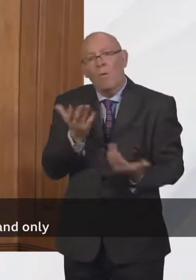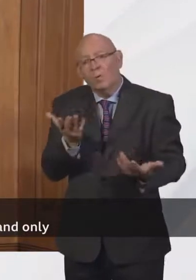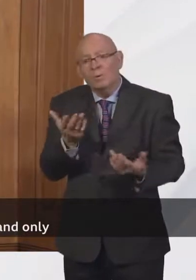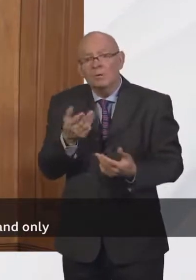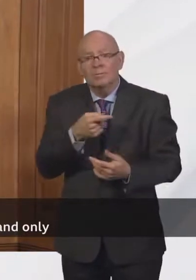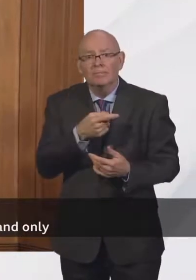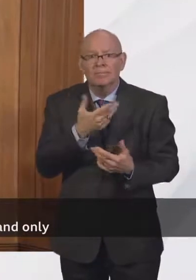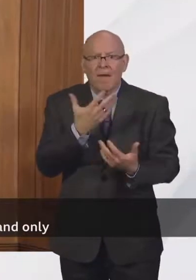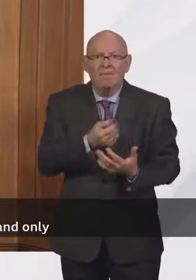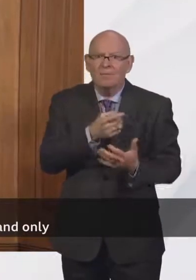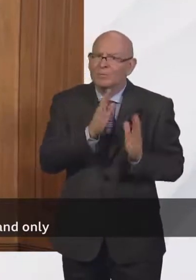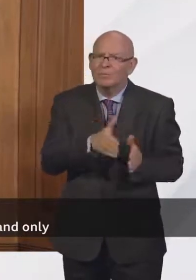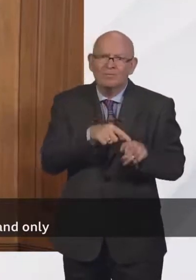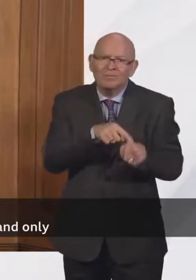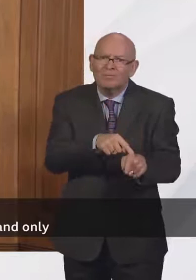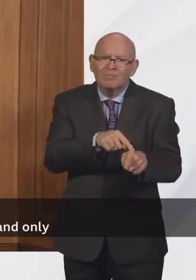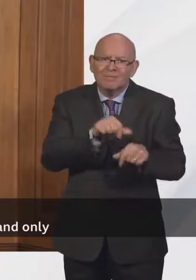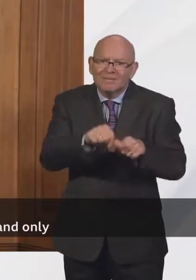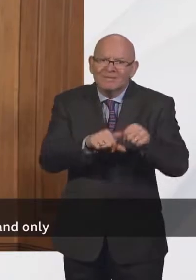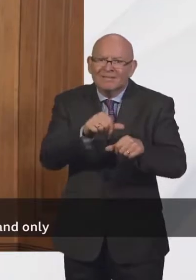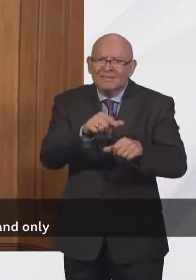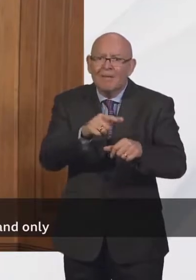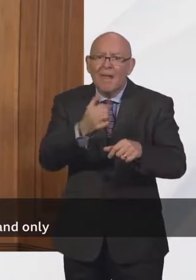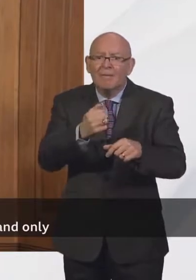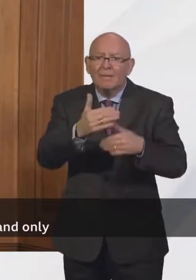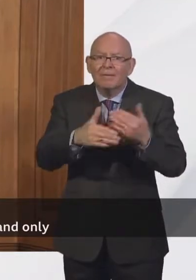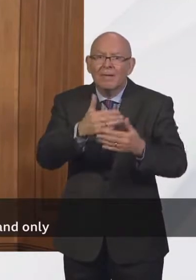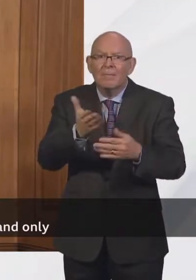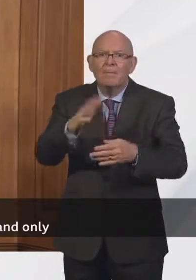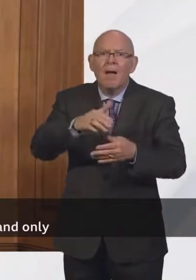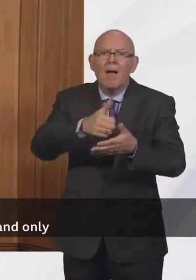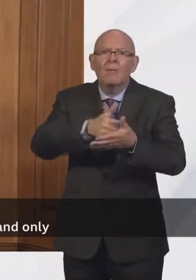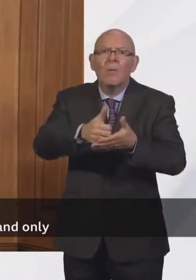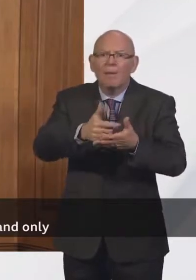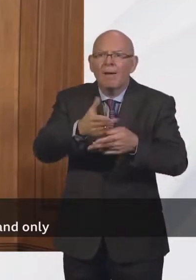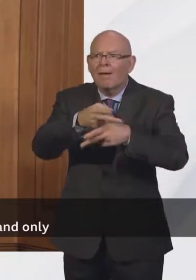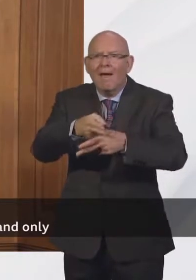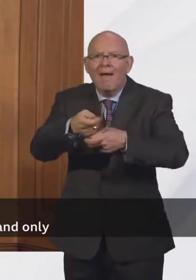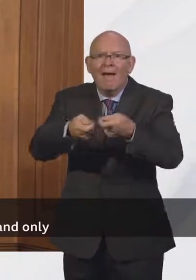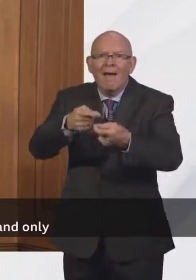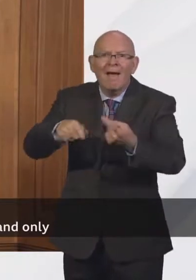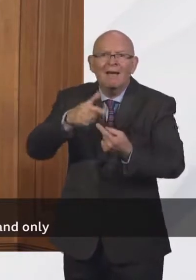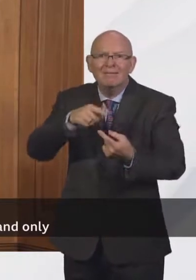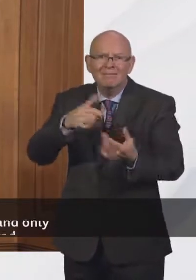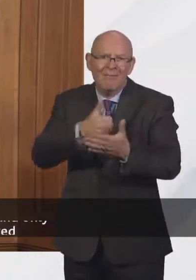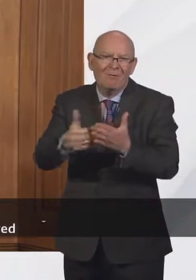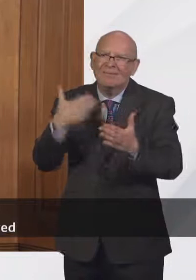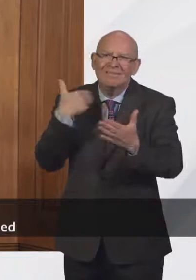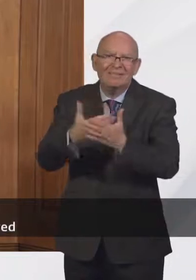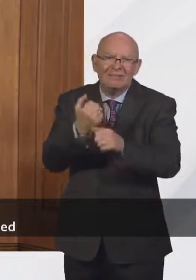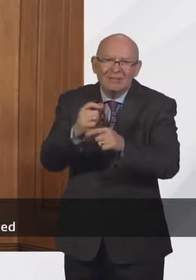Dental care was a slightly different situation, and emergency care obviously continued throughout